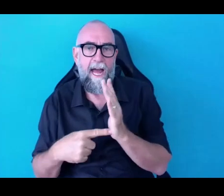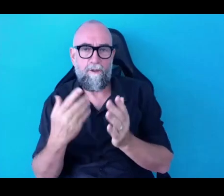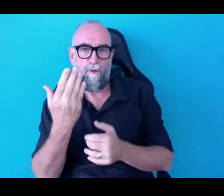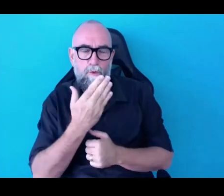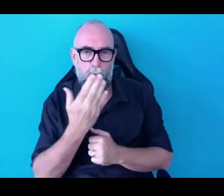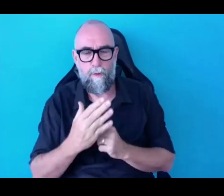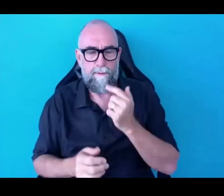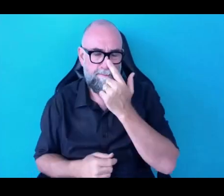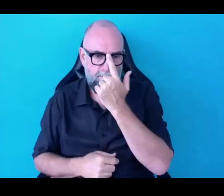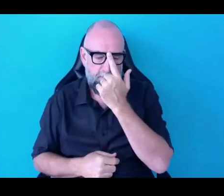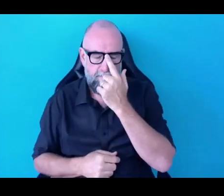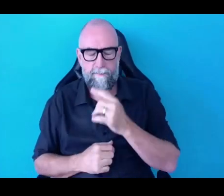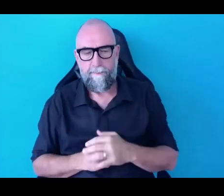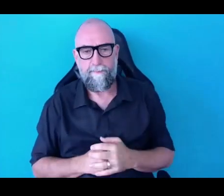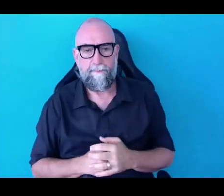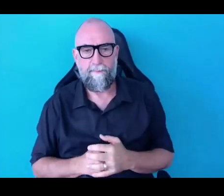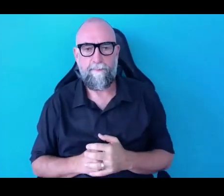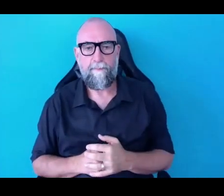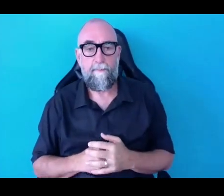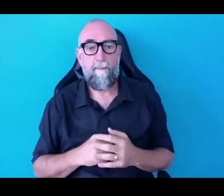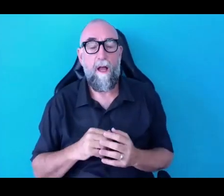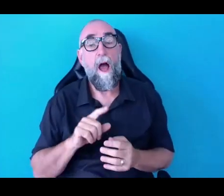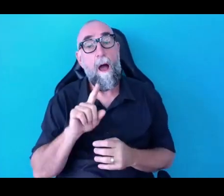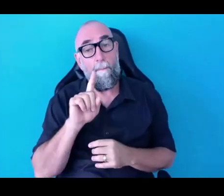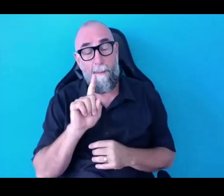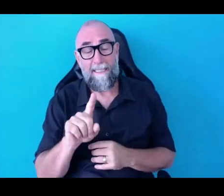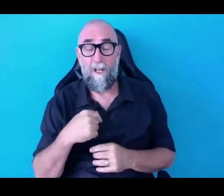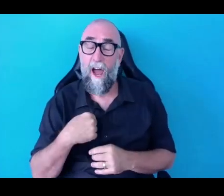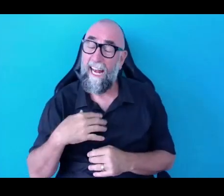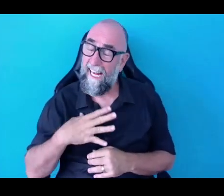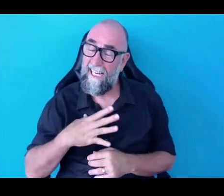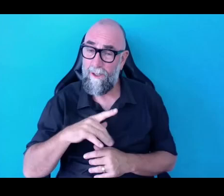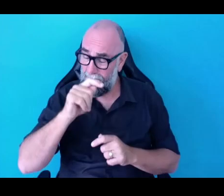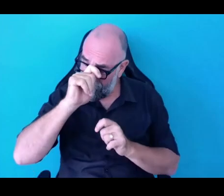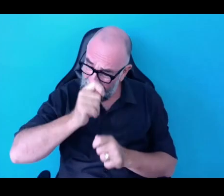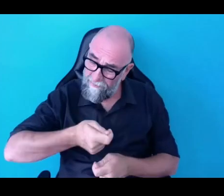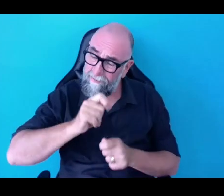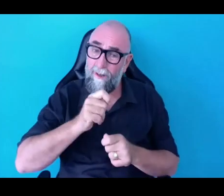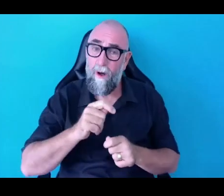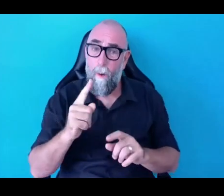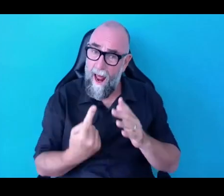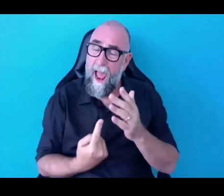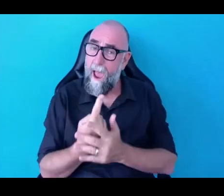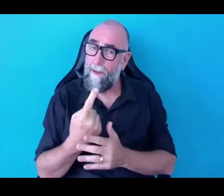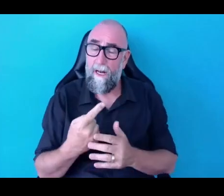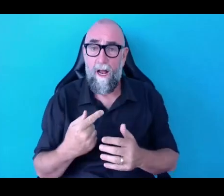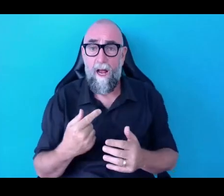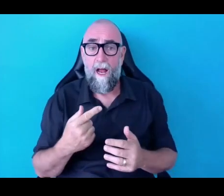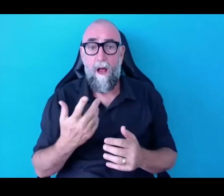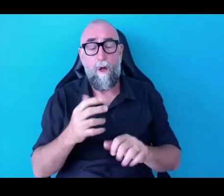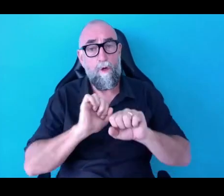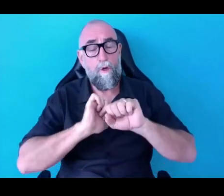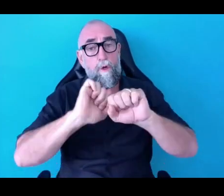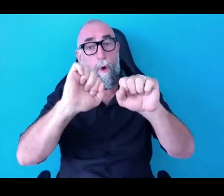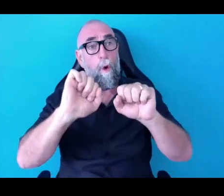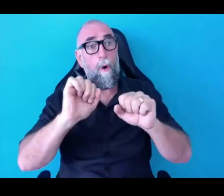I cannot attribute anything I've done without kind of that acknowledgement. Your willingness to be here, expand your thinking,